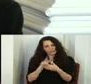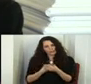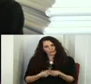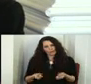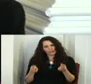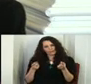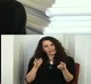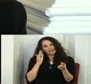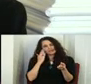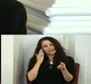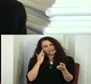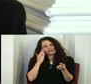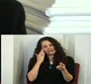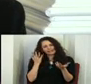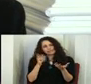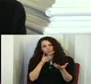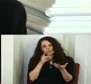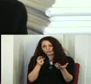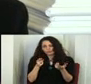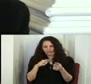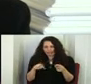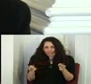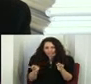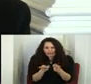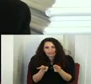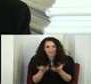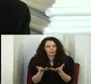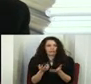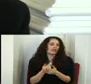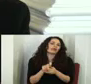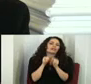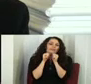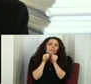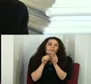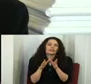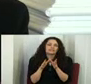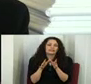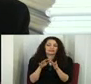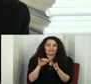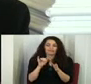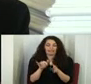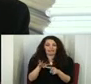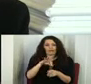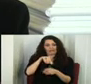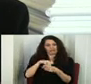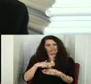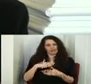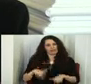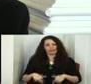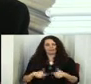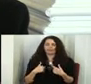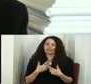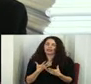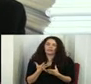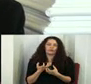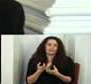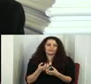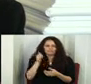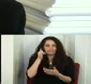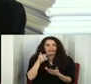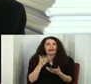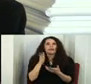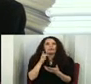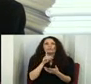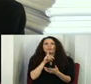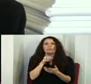to acknowledge them for who they were and the blessings that they are in my life. And I will be eternally grateful